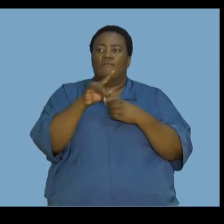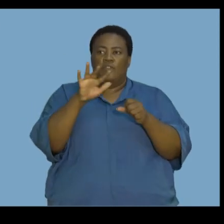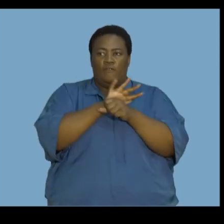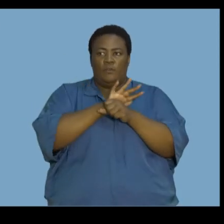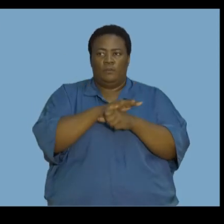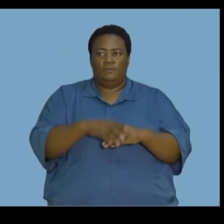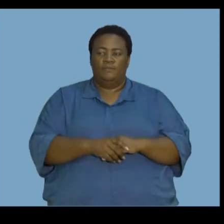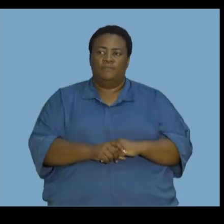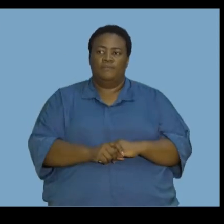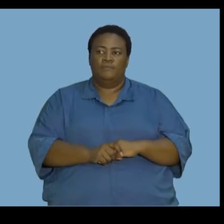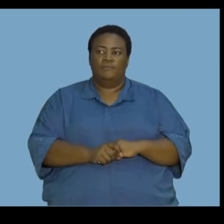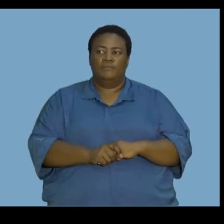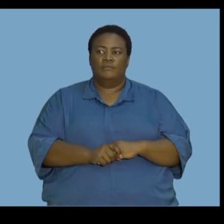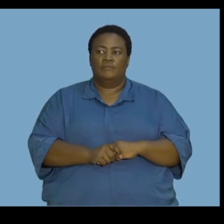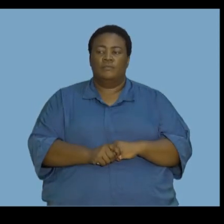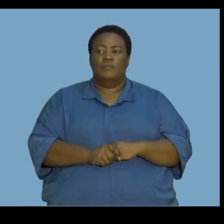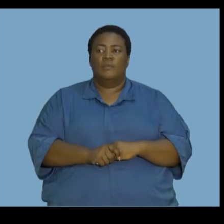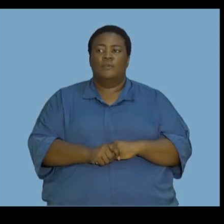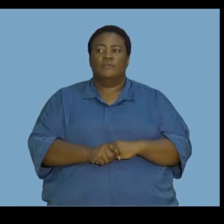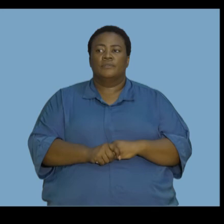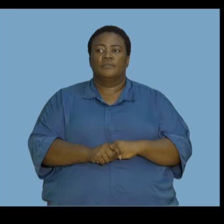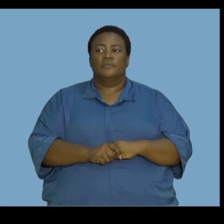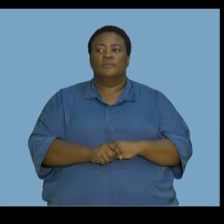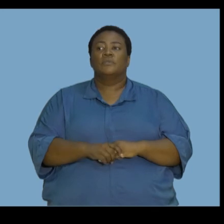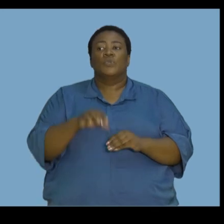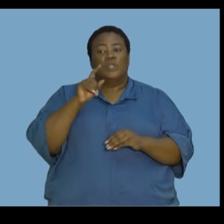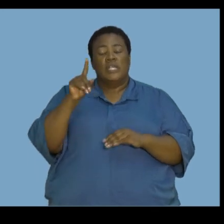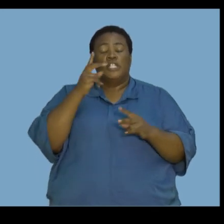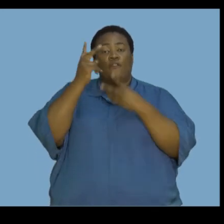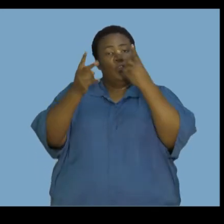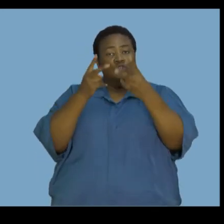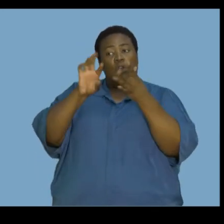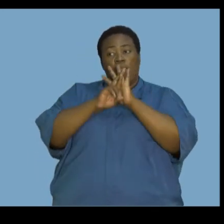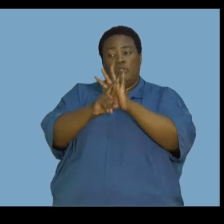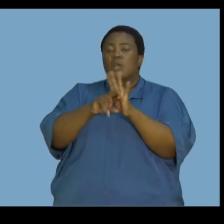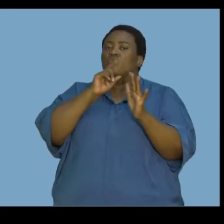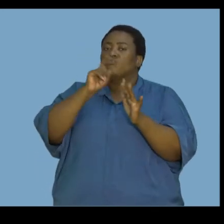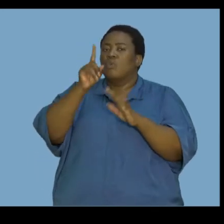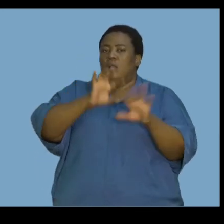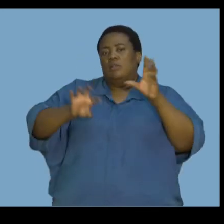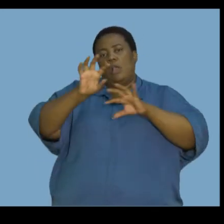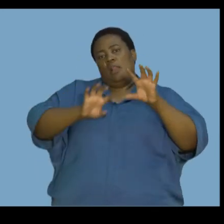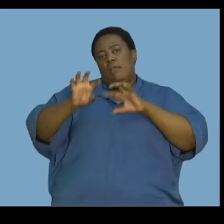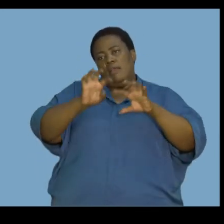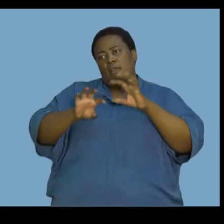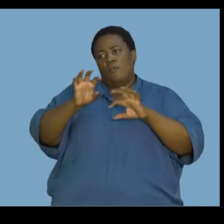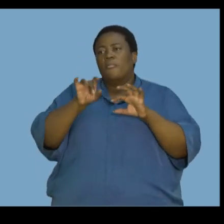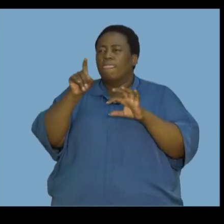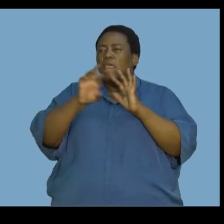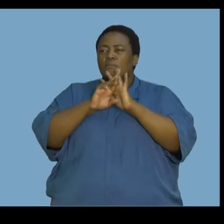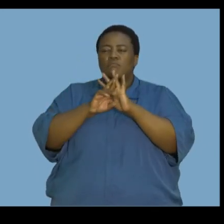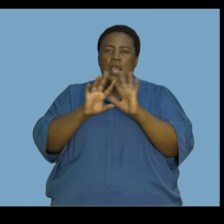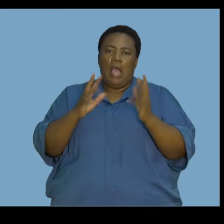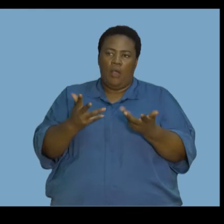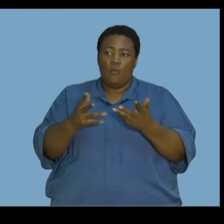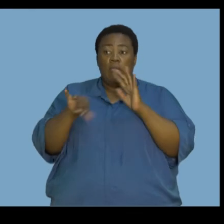a complete pie chart. And so here is a visual representation using color of how those